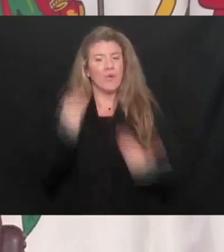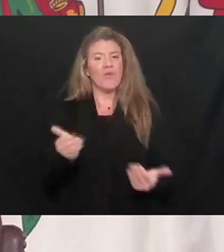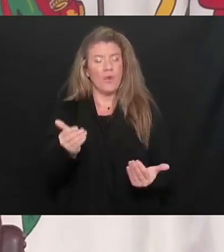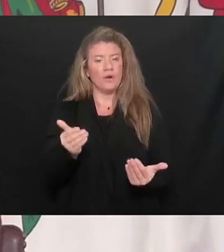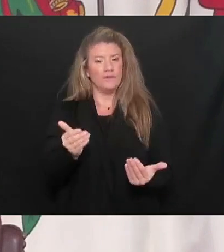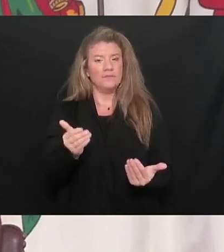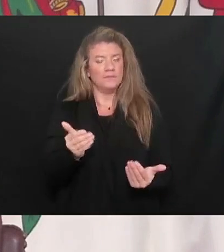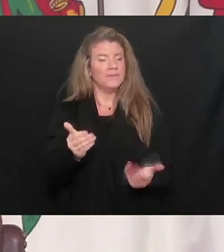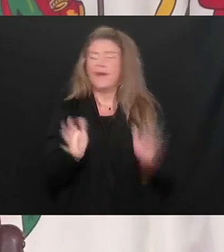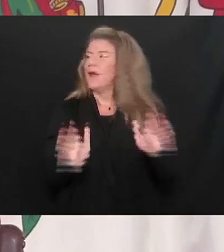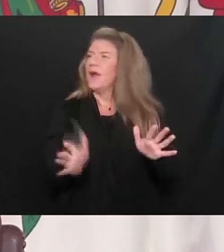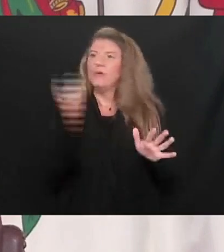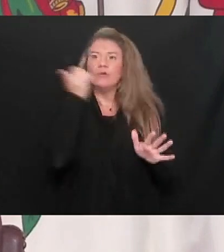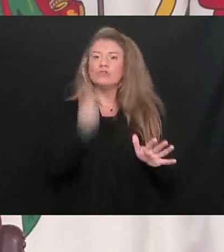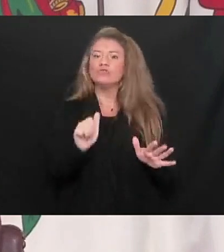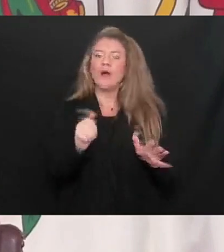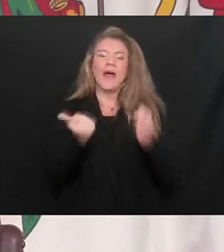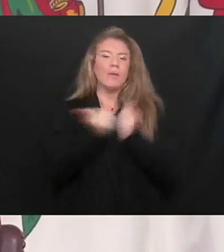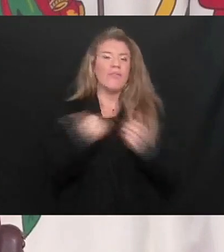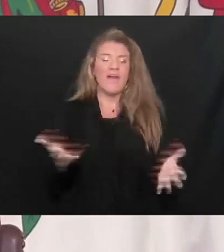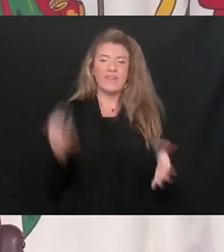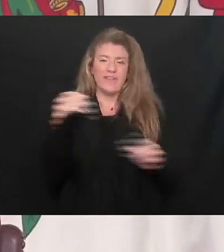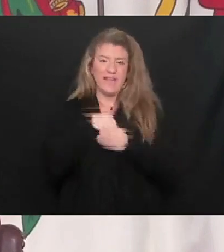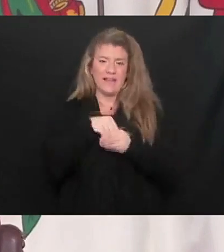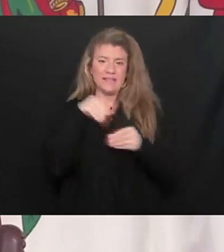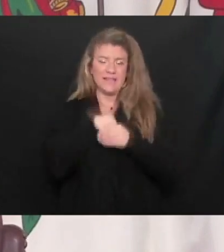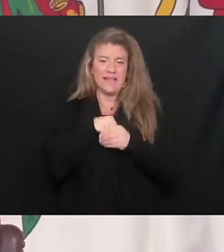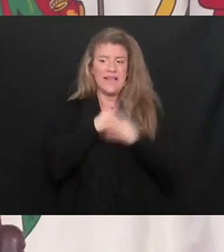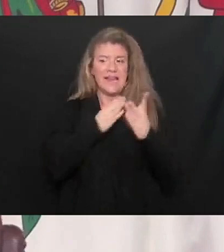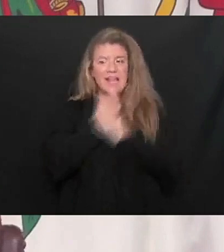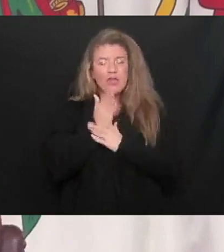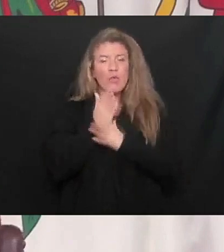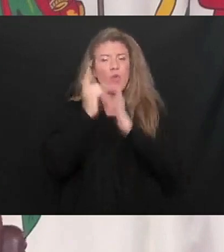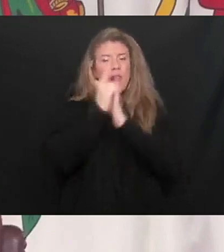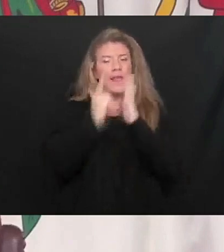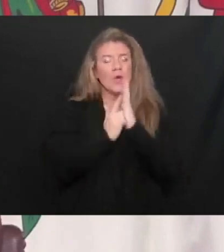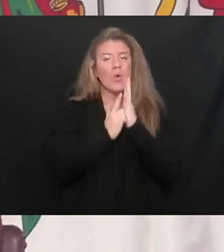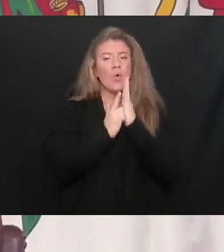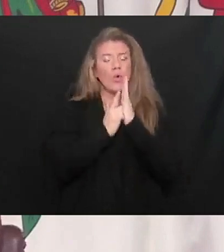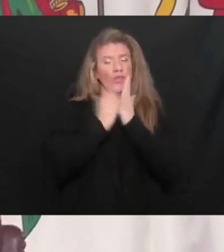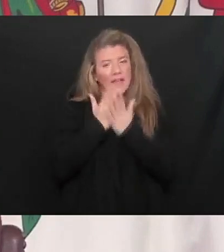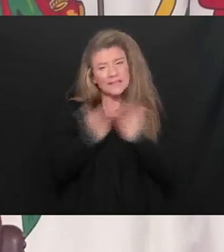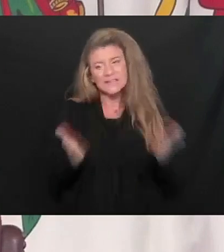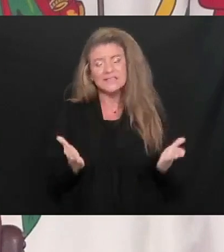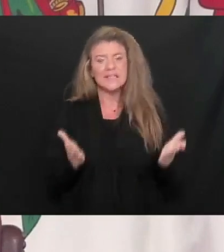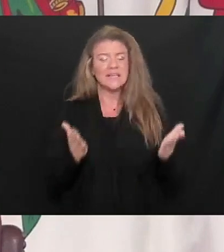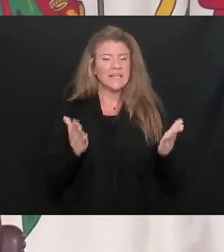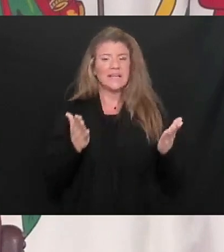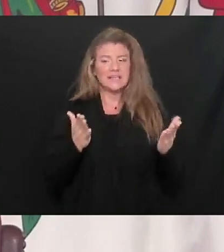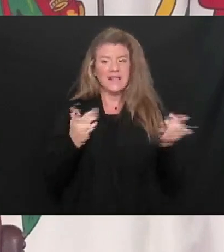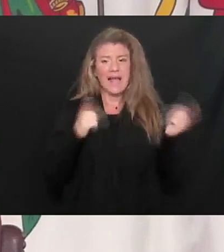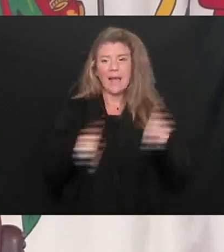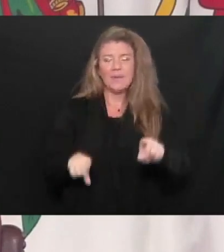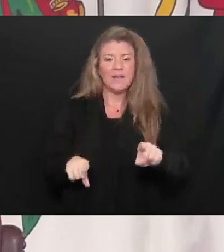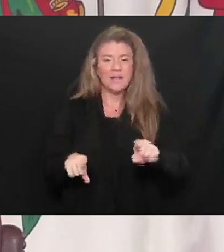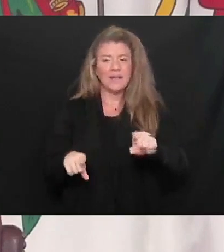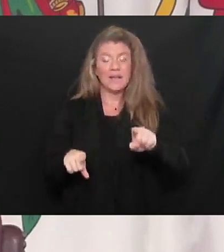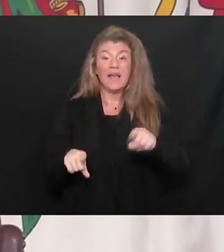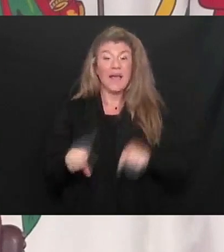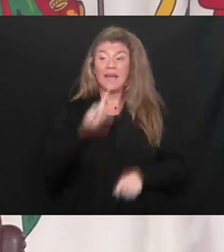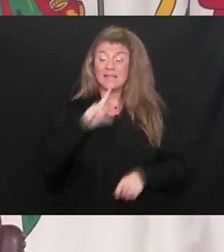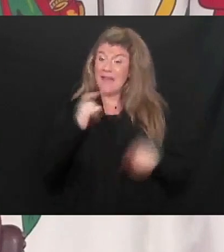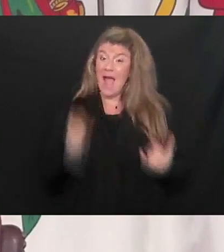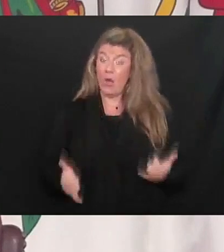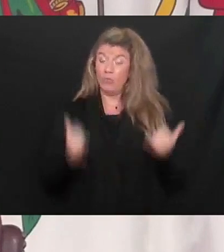this, and we're trying with all in us to get through the legal, you know, hoops, and it's right